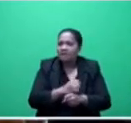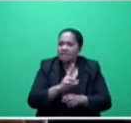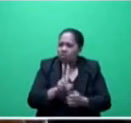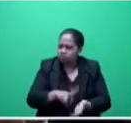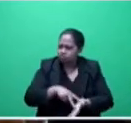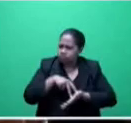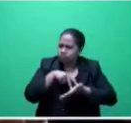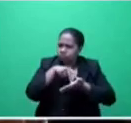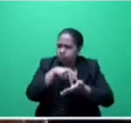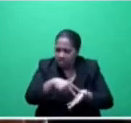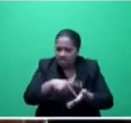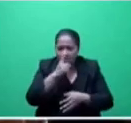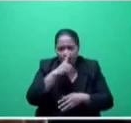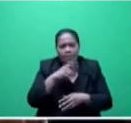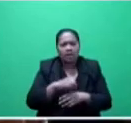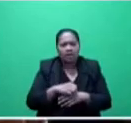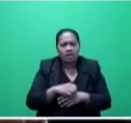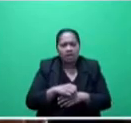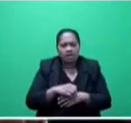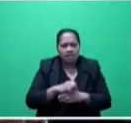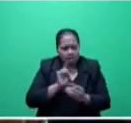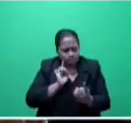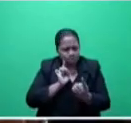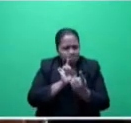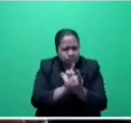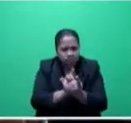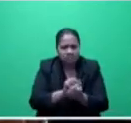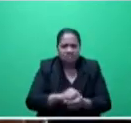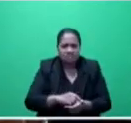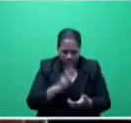people and confronting reality head-on